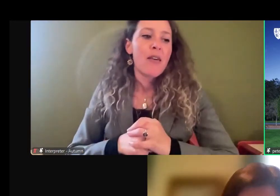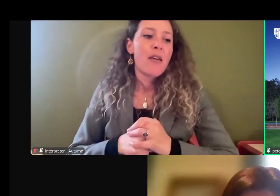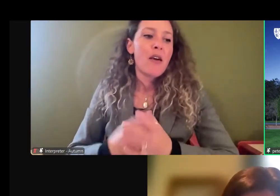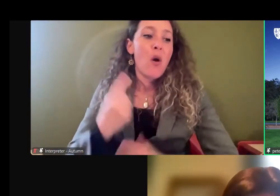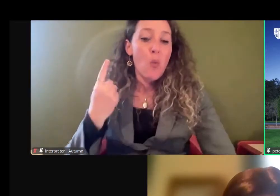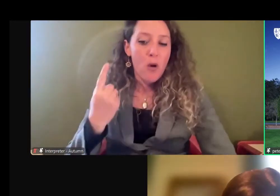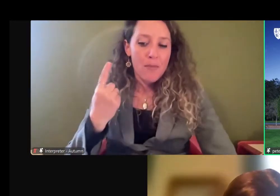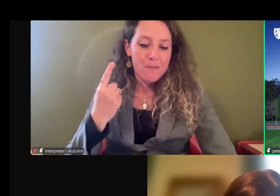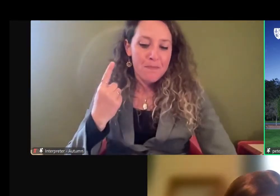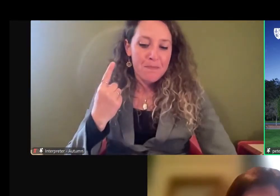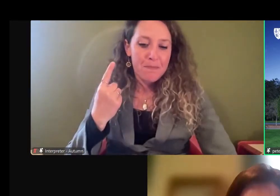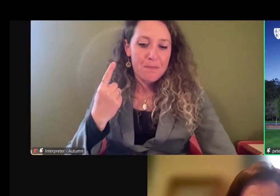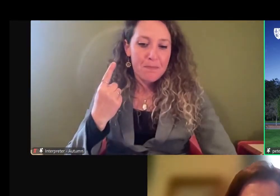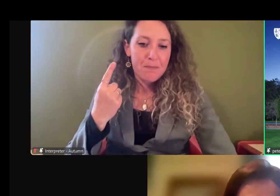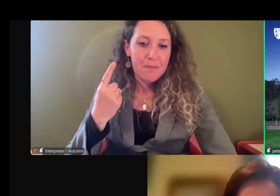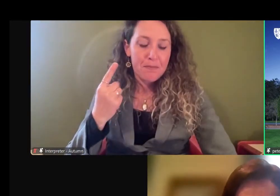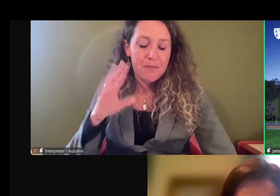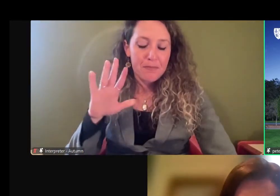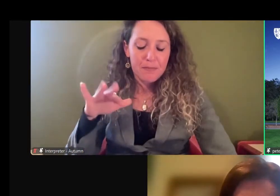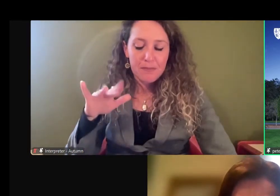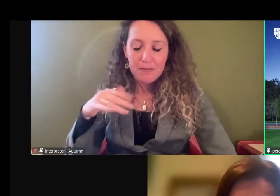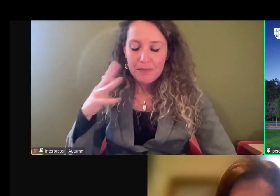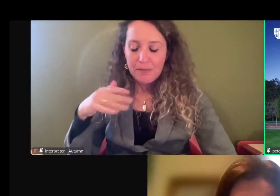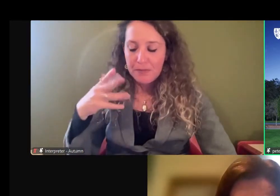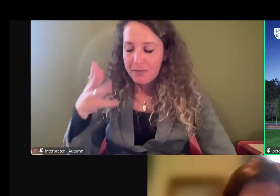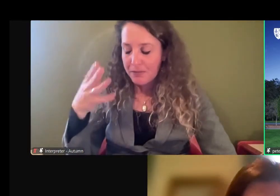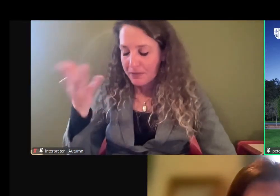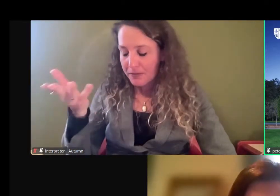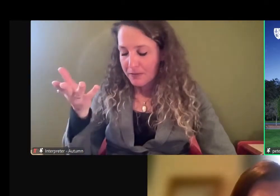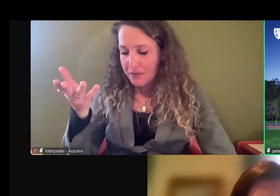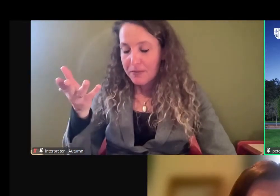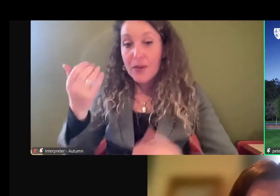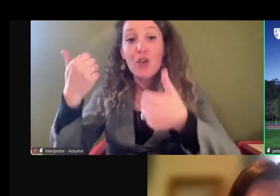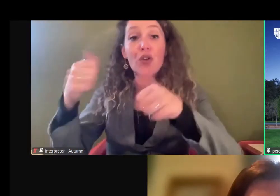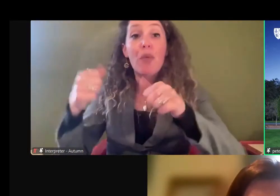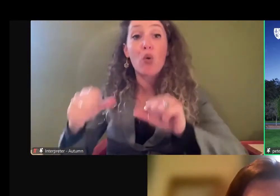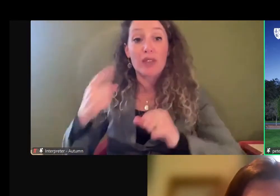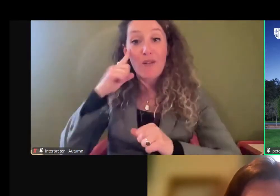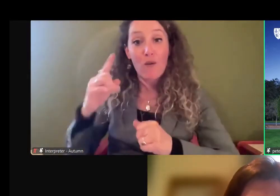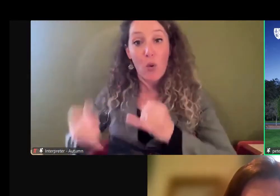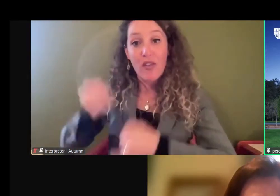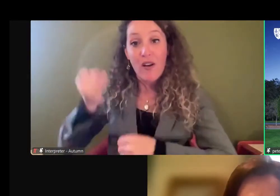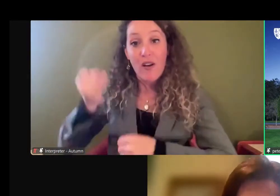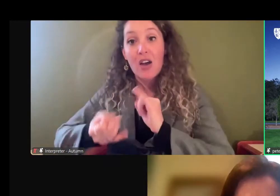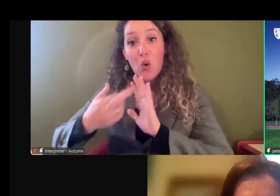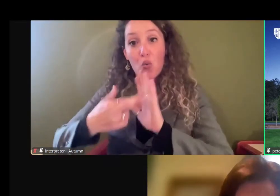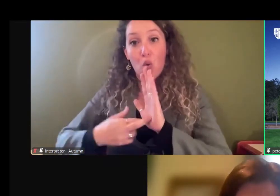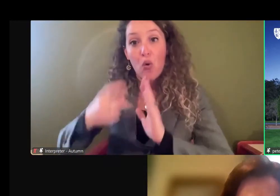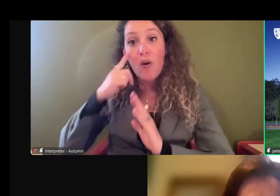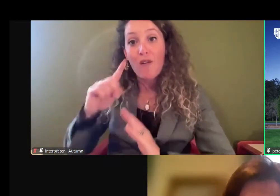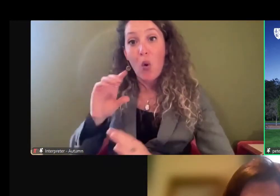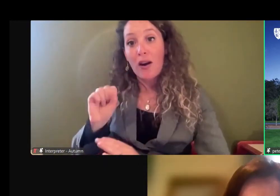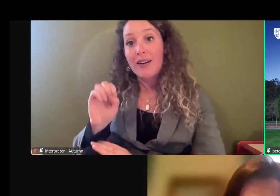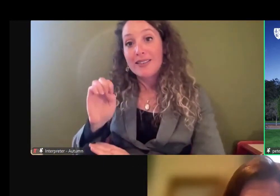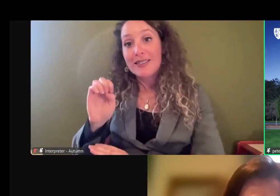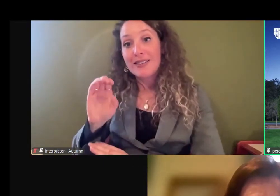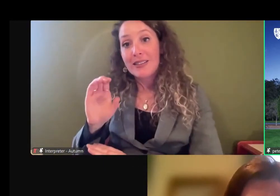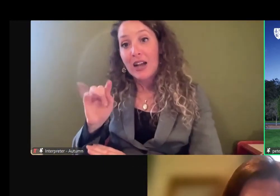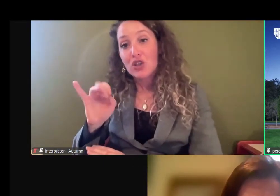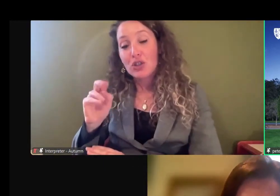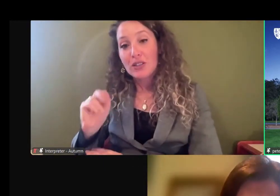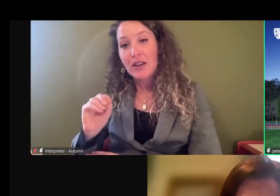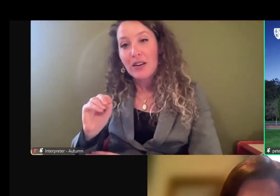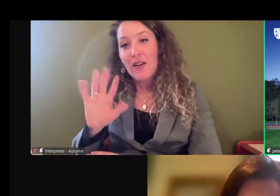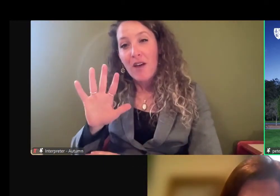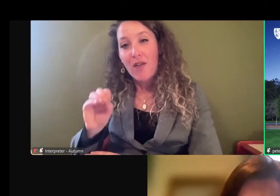um, the the posting of the final rule to Section 504, I